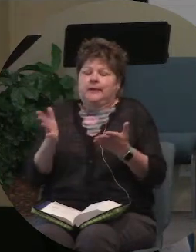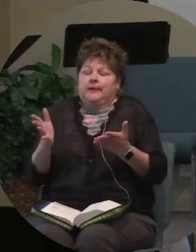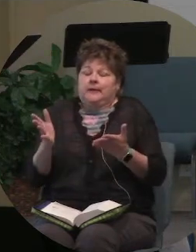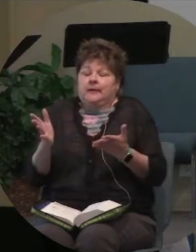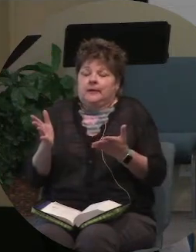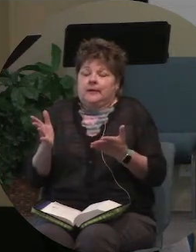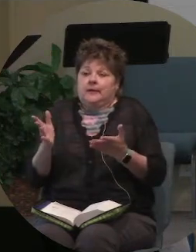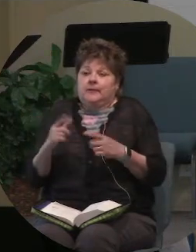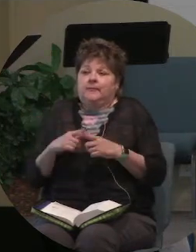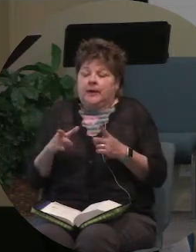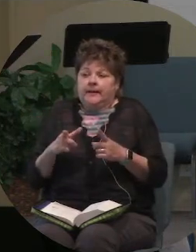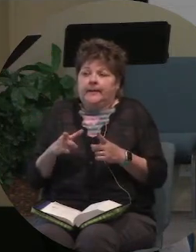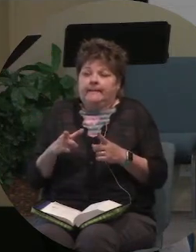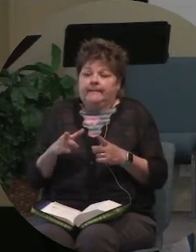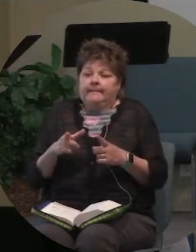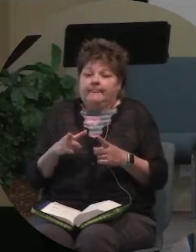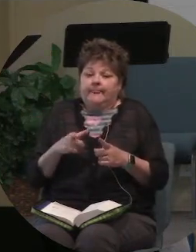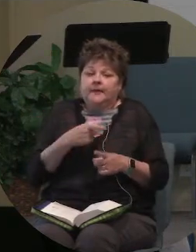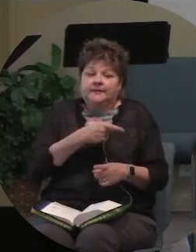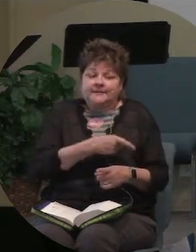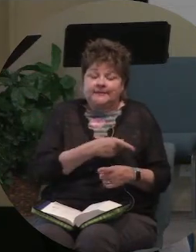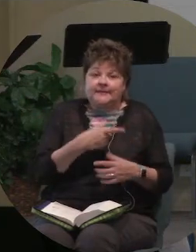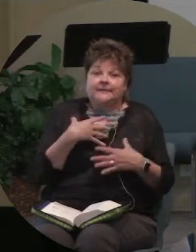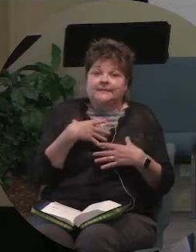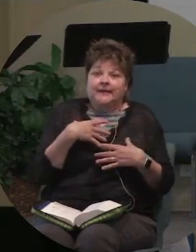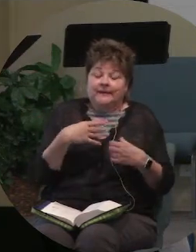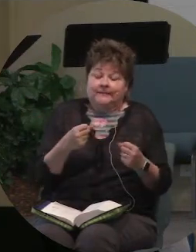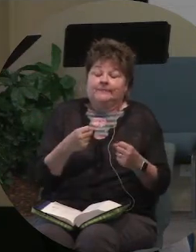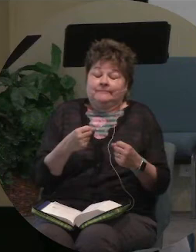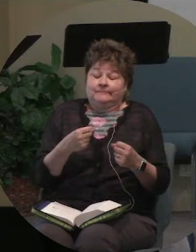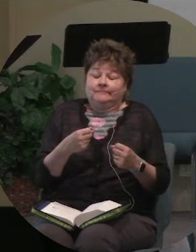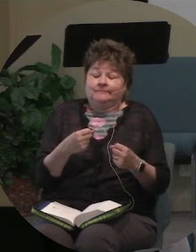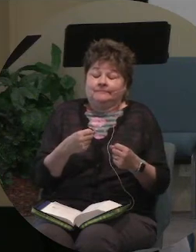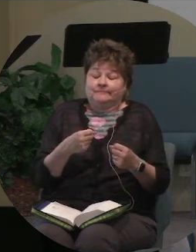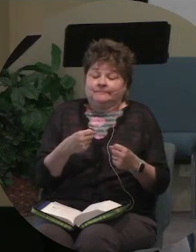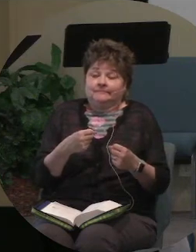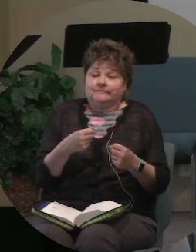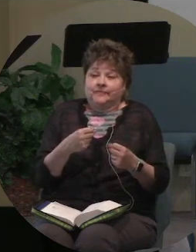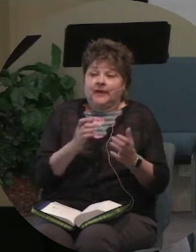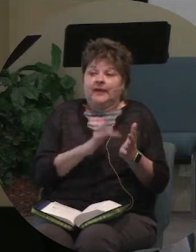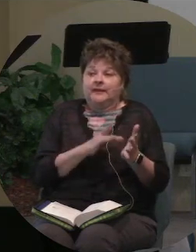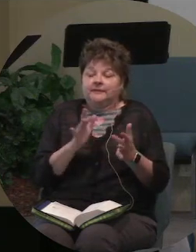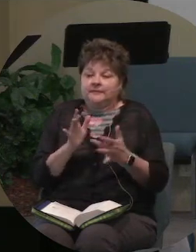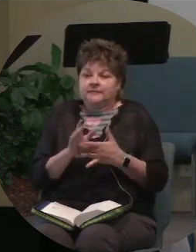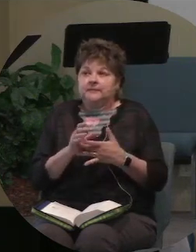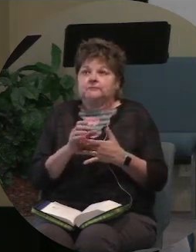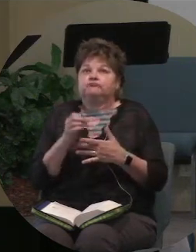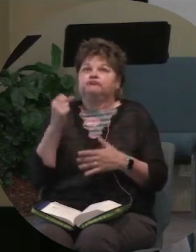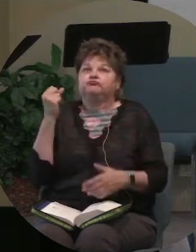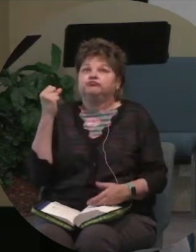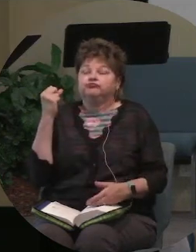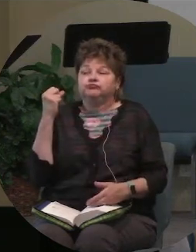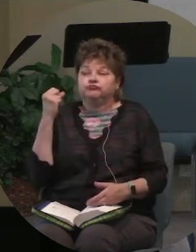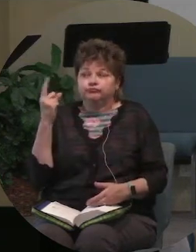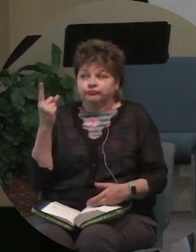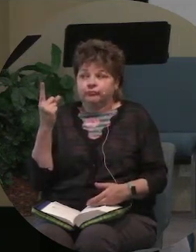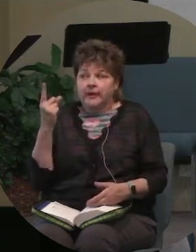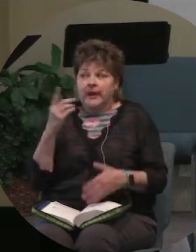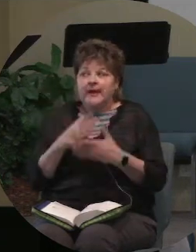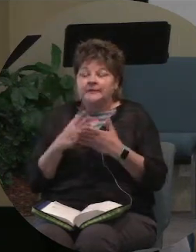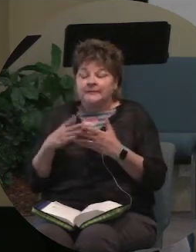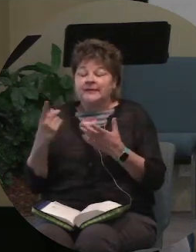But she is healed. And Jesus recognizes that something